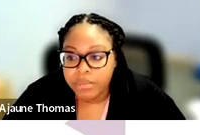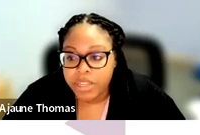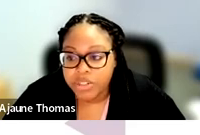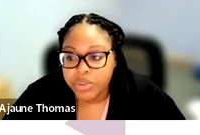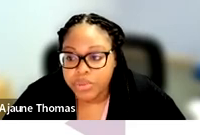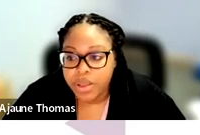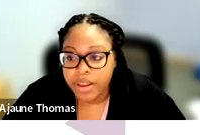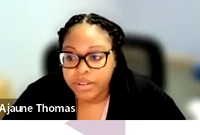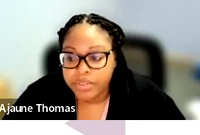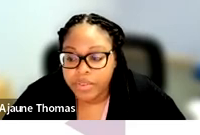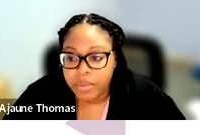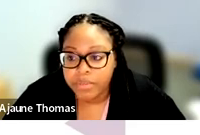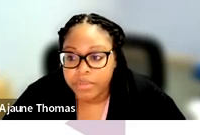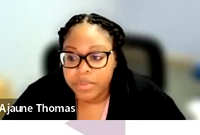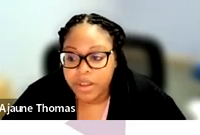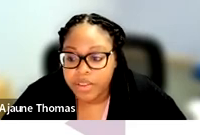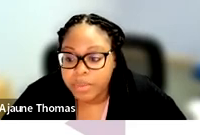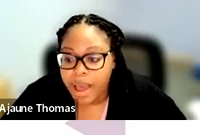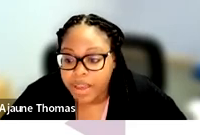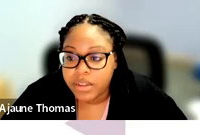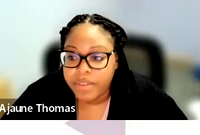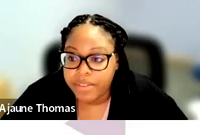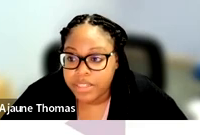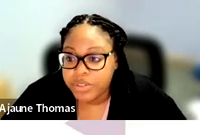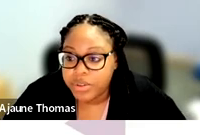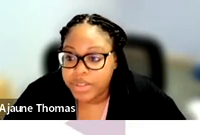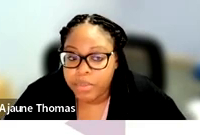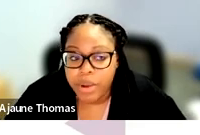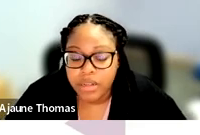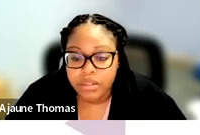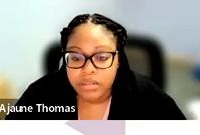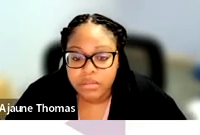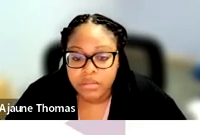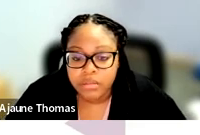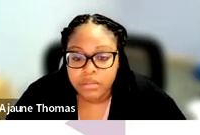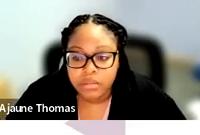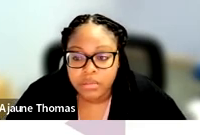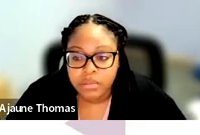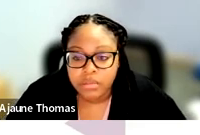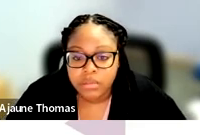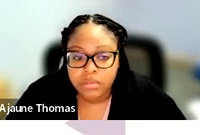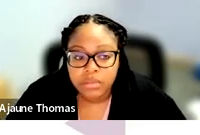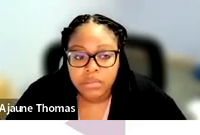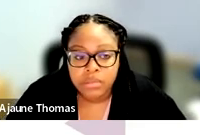it makes you kind of stuck in the box of having to use those Apple products.